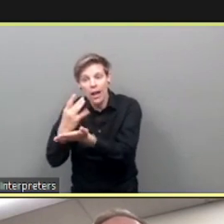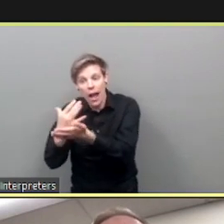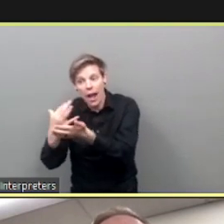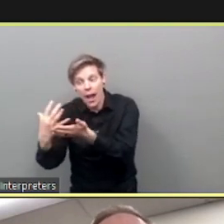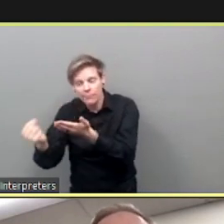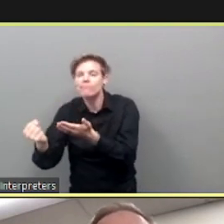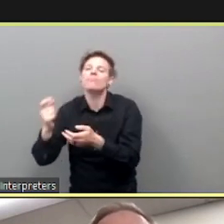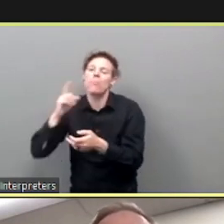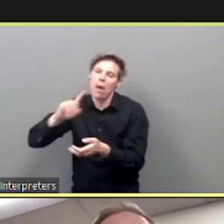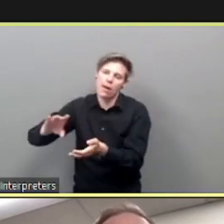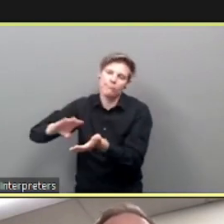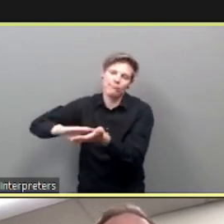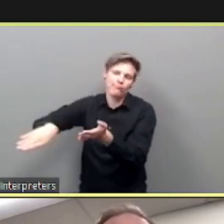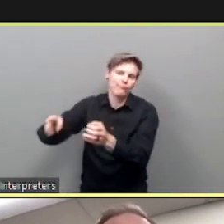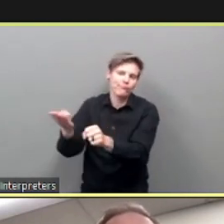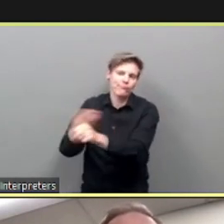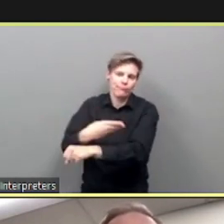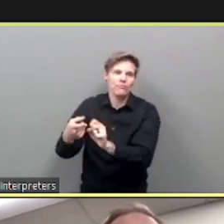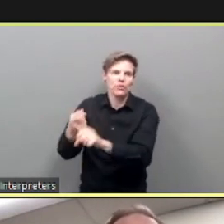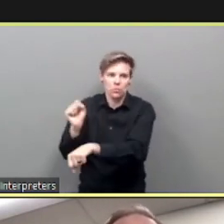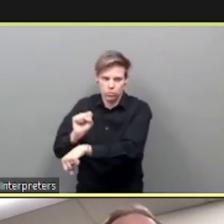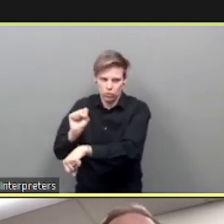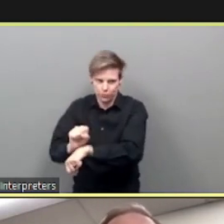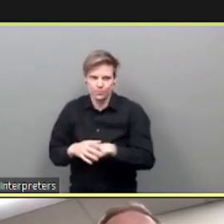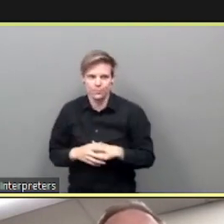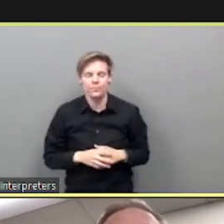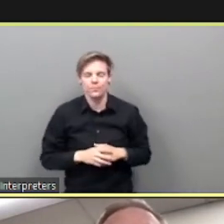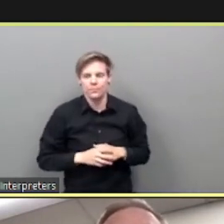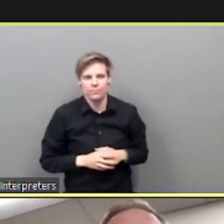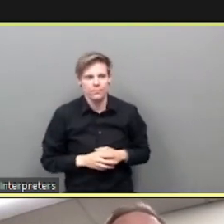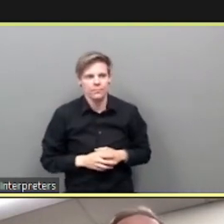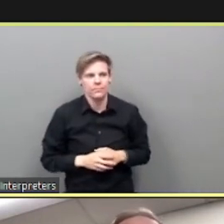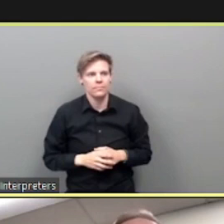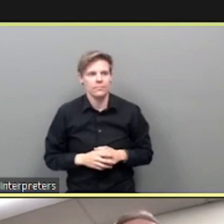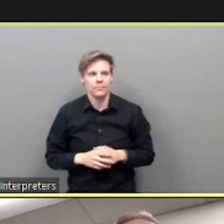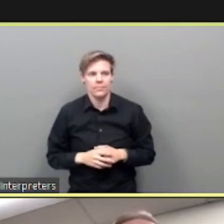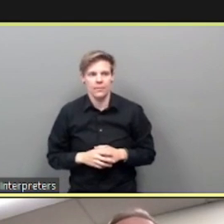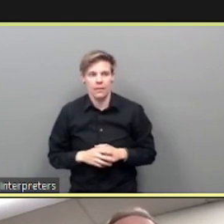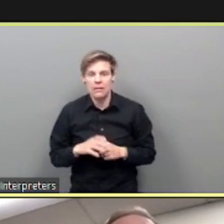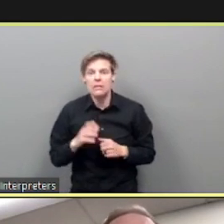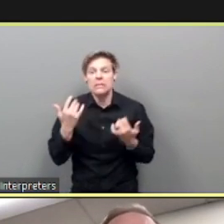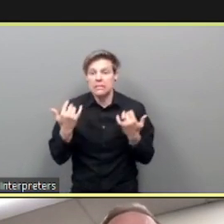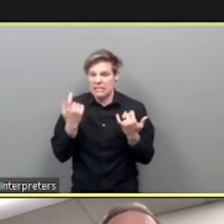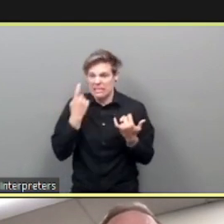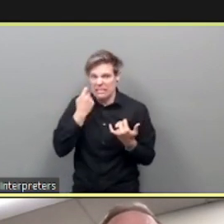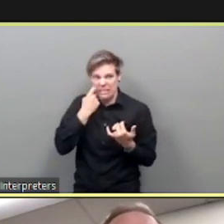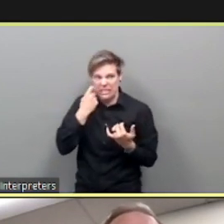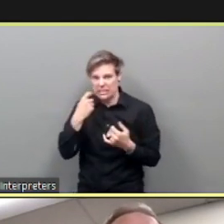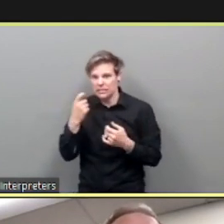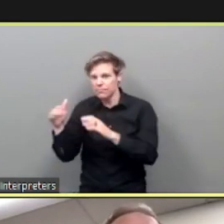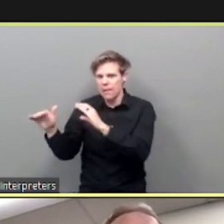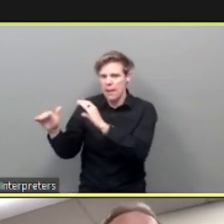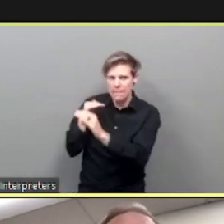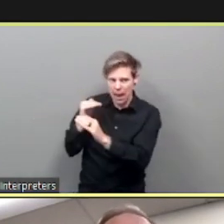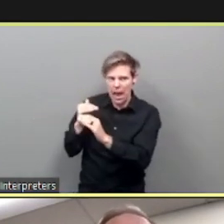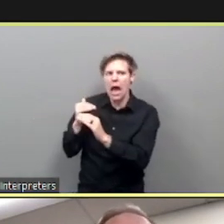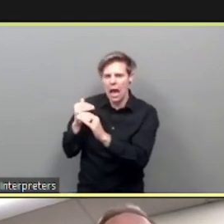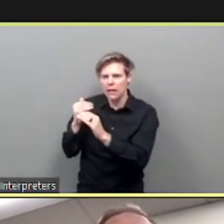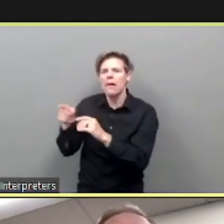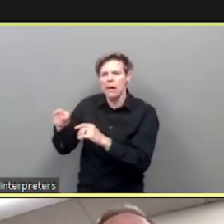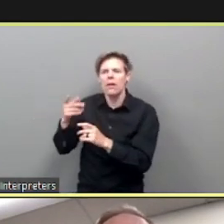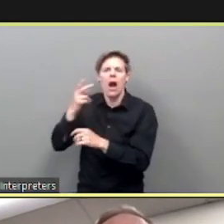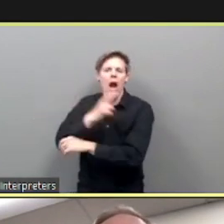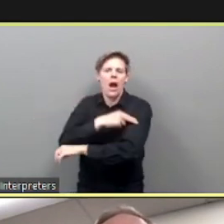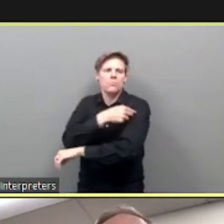know you've been asking for this detail. We got an email this week, and here it is. And we'll have we'll have numbers of people on that